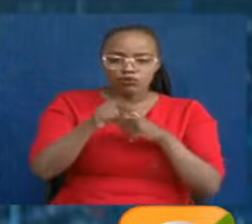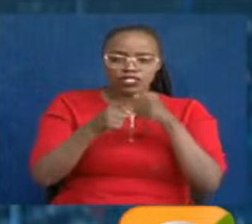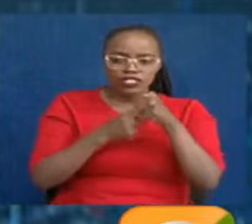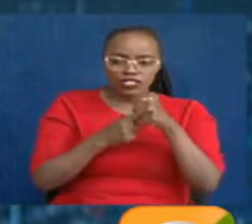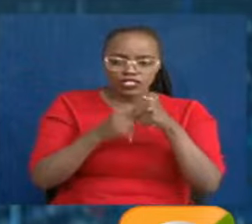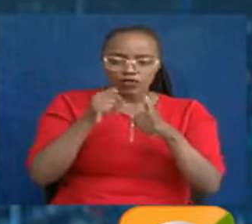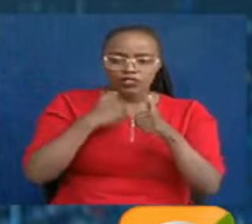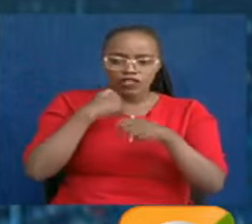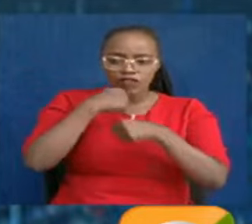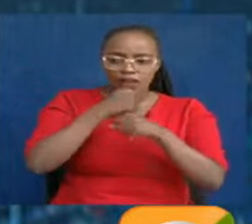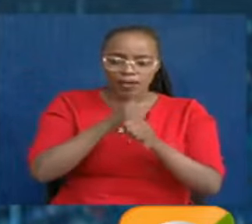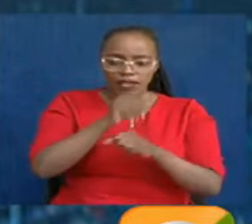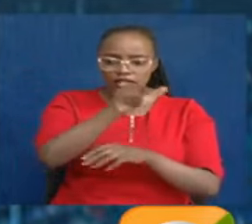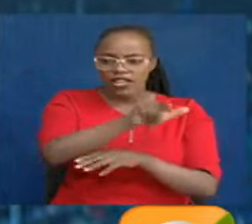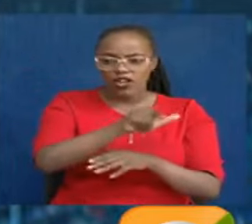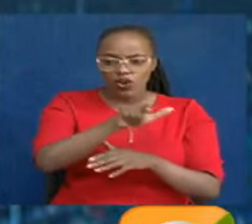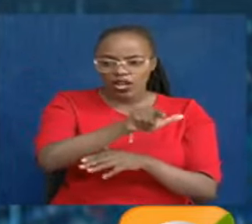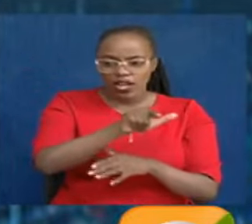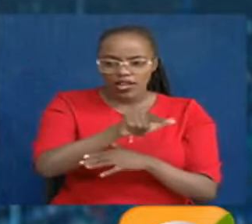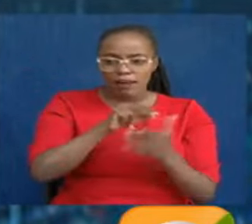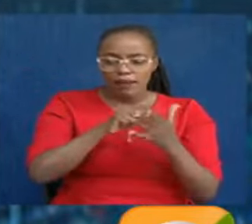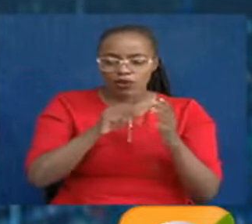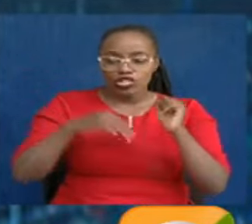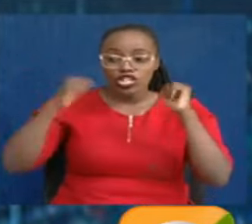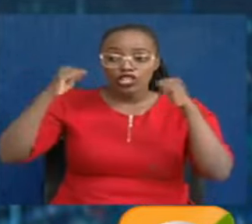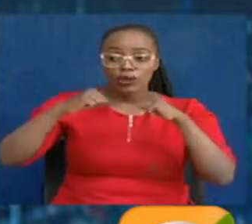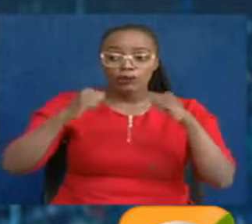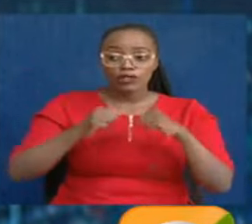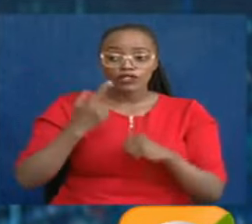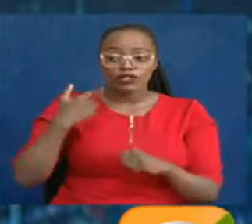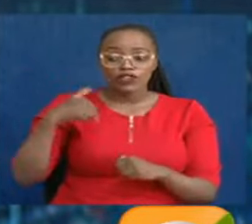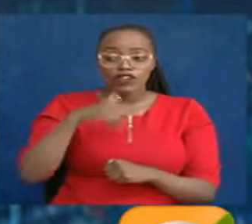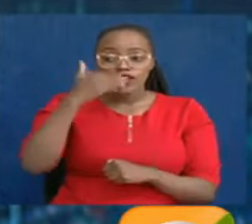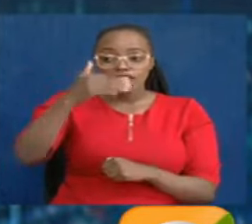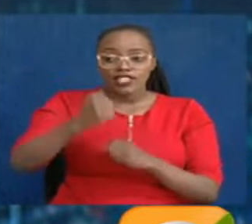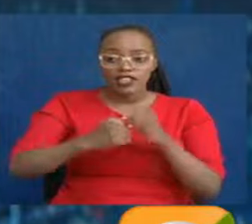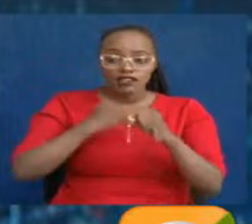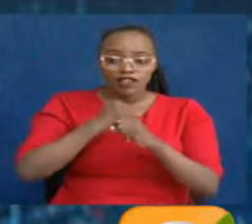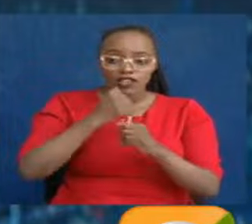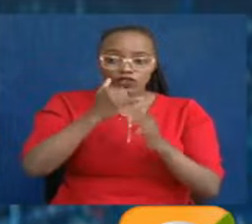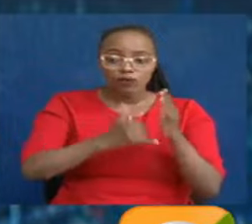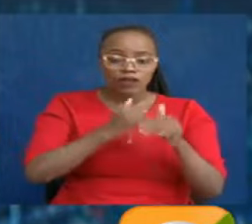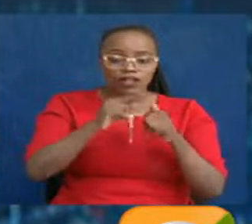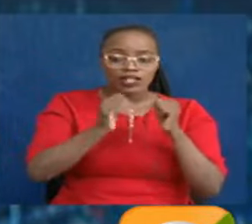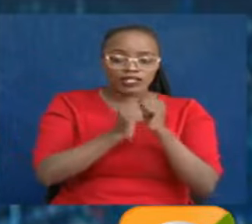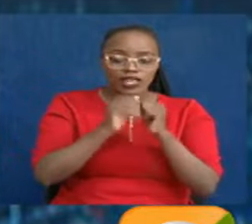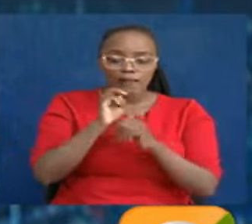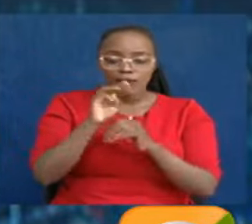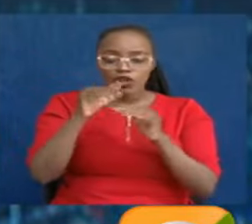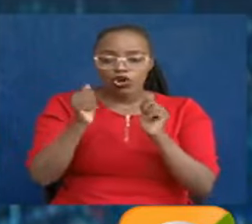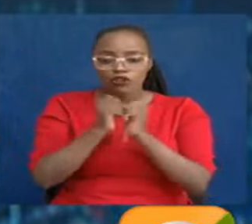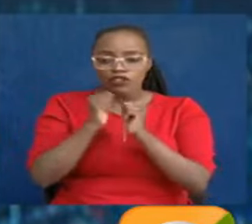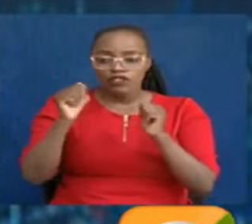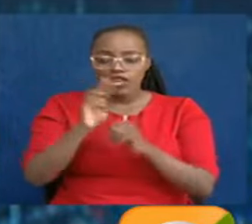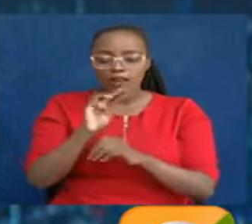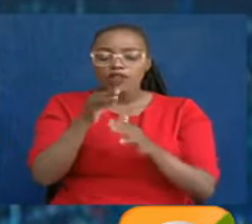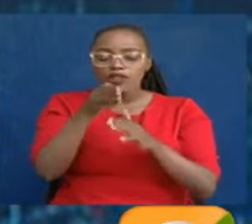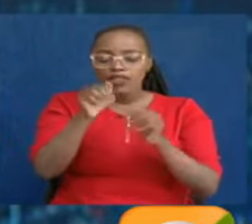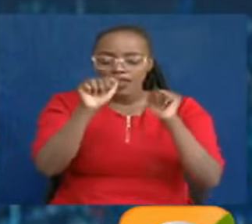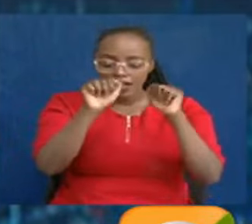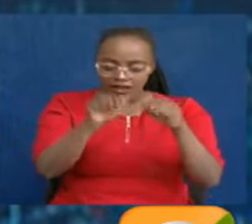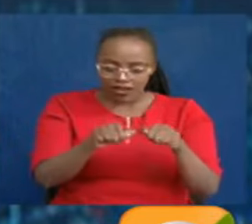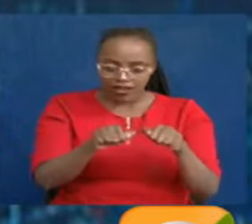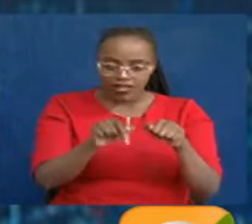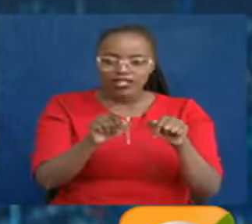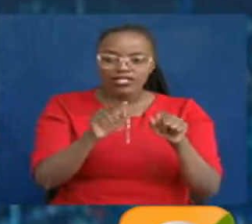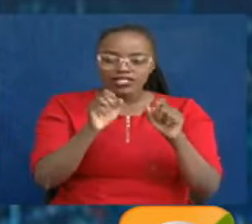been manufactured locally. So the potential for us every year to manufacture 10 million, 15 million is there. And it will